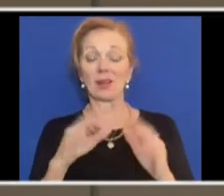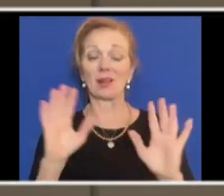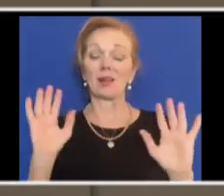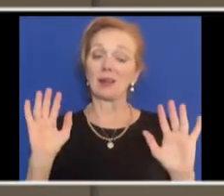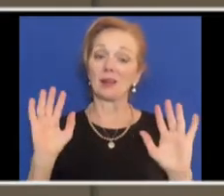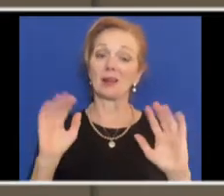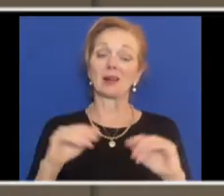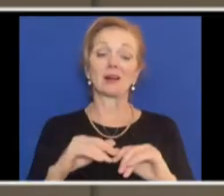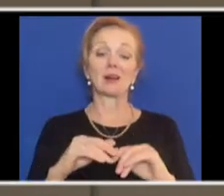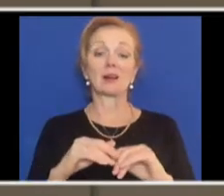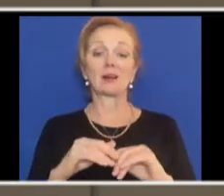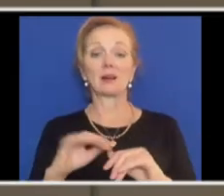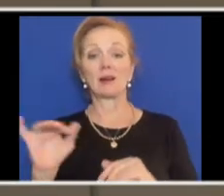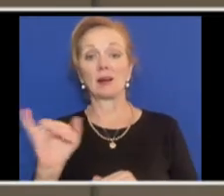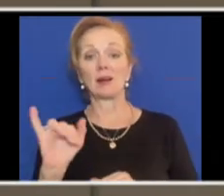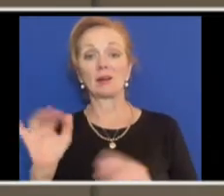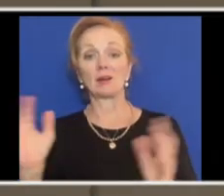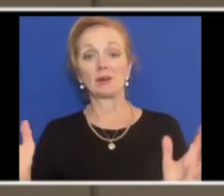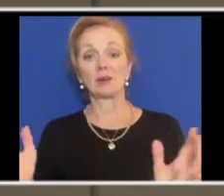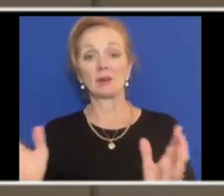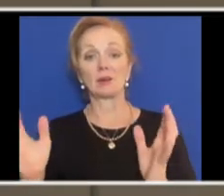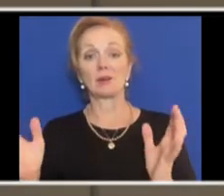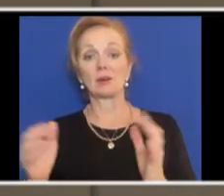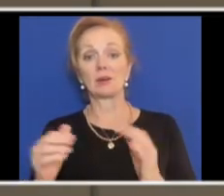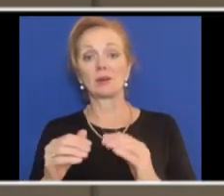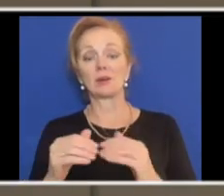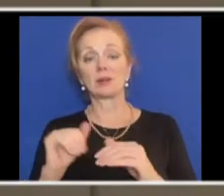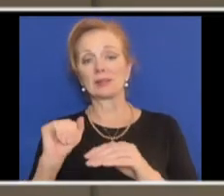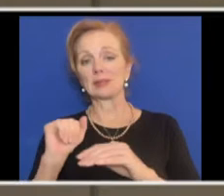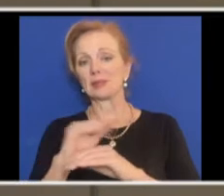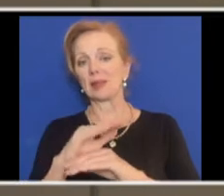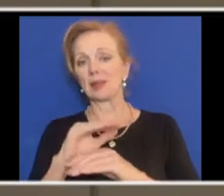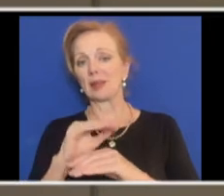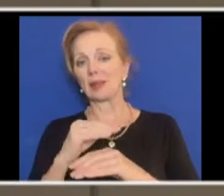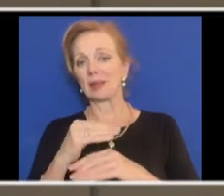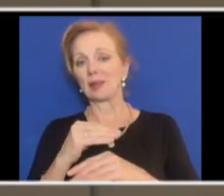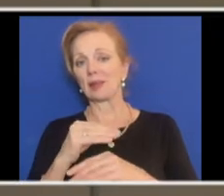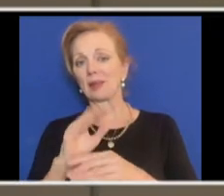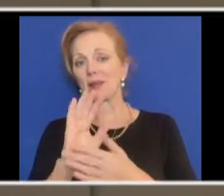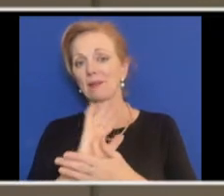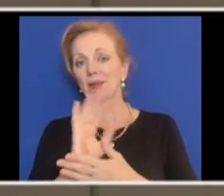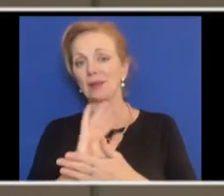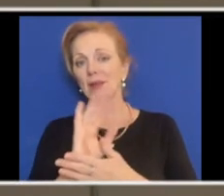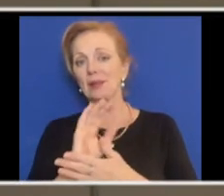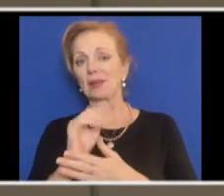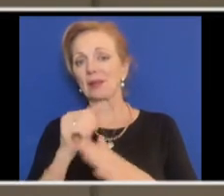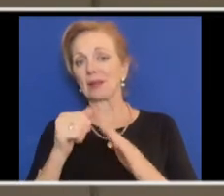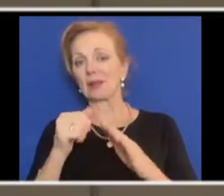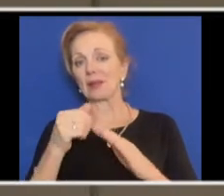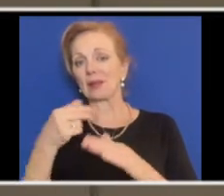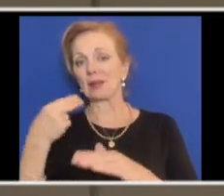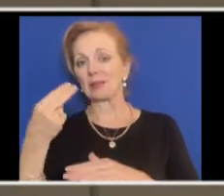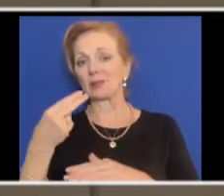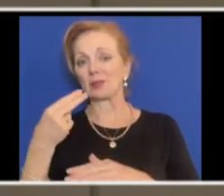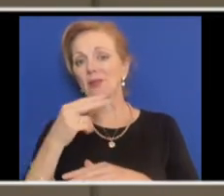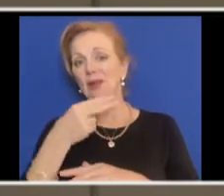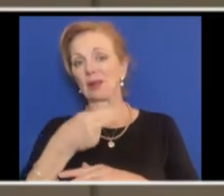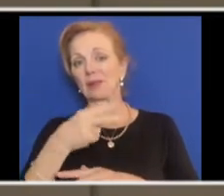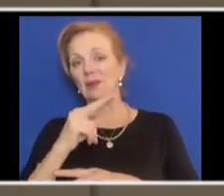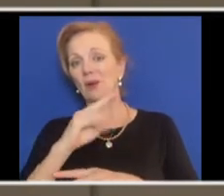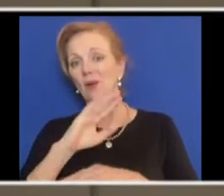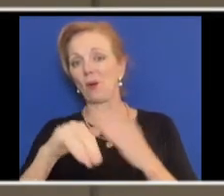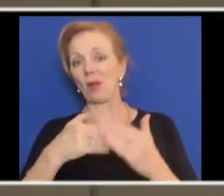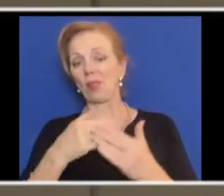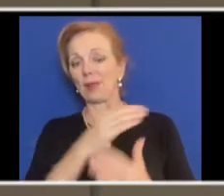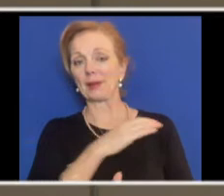also encourage you to send that video of the history of Hidden Valley to all of the council members because